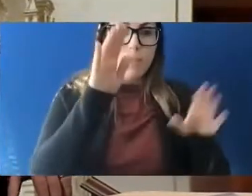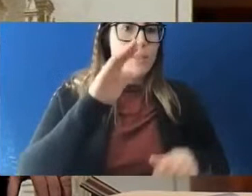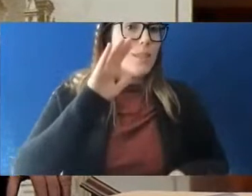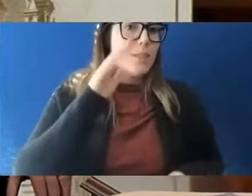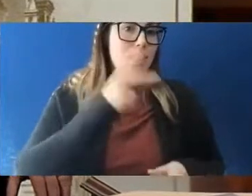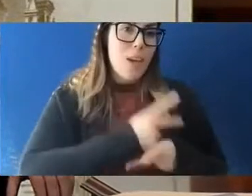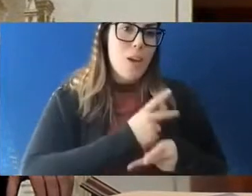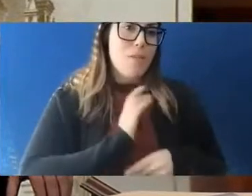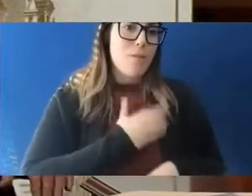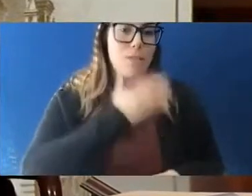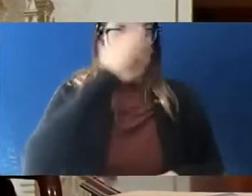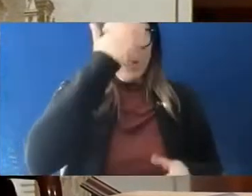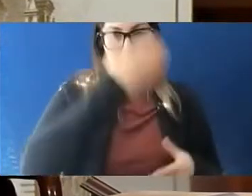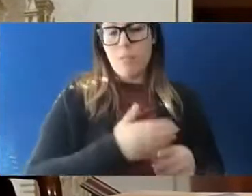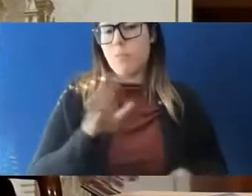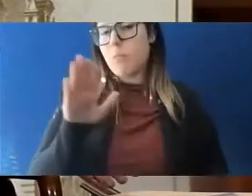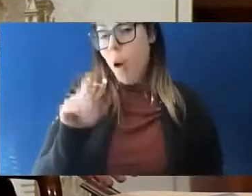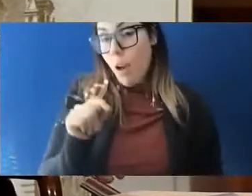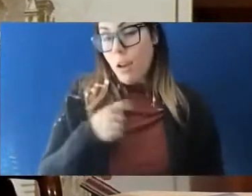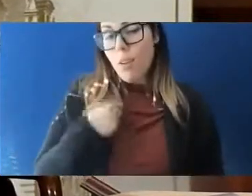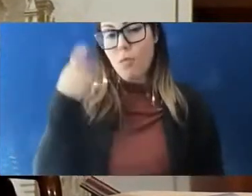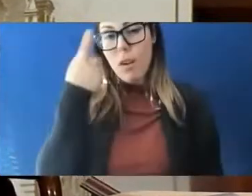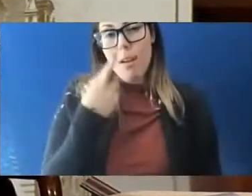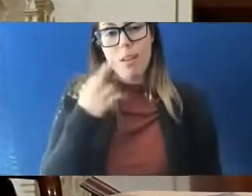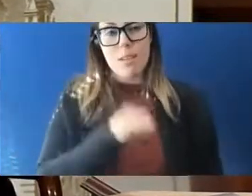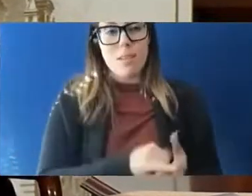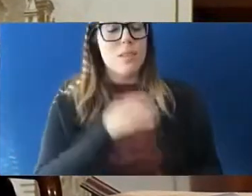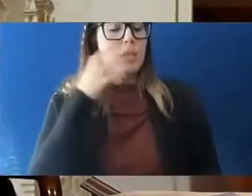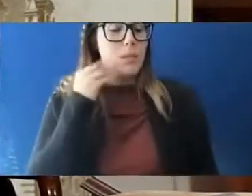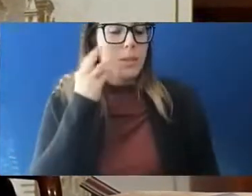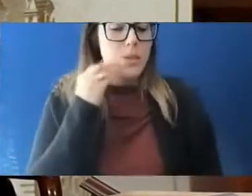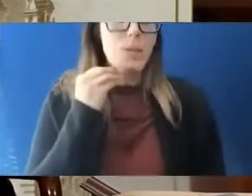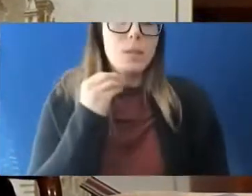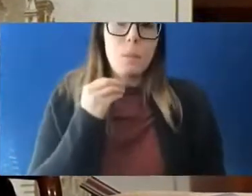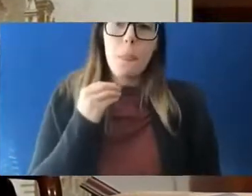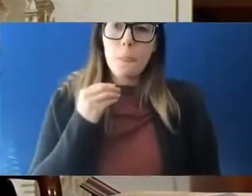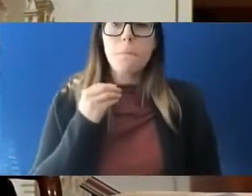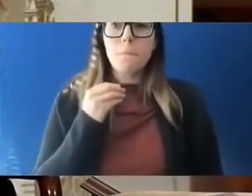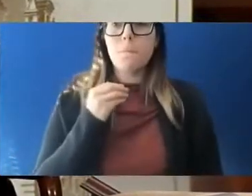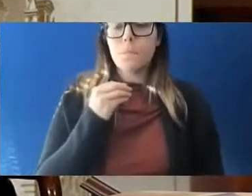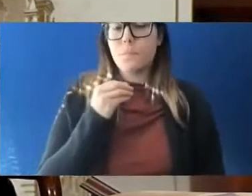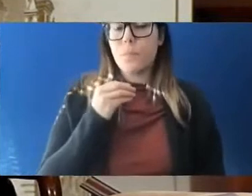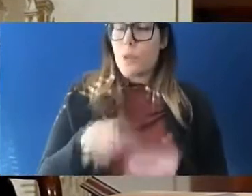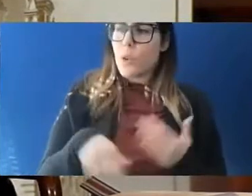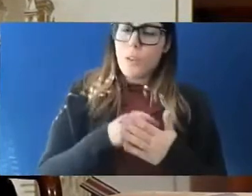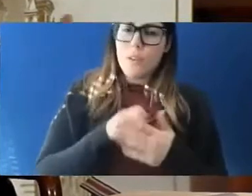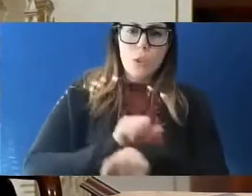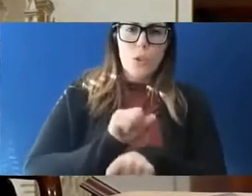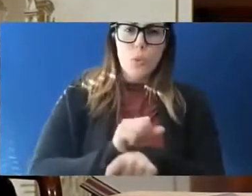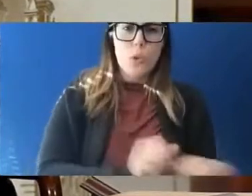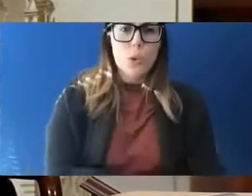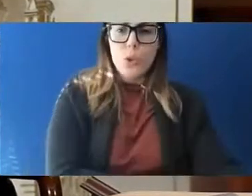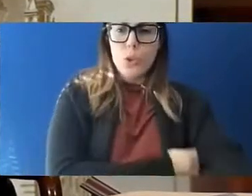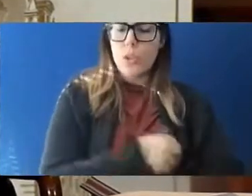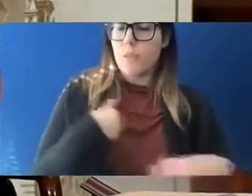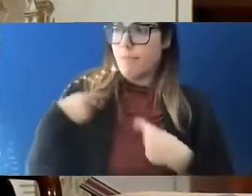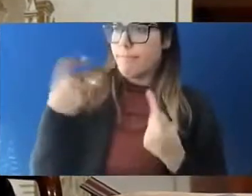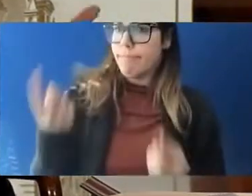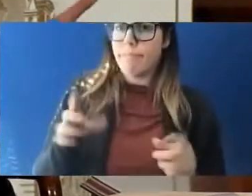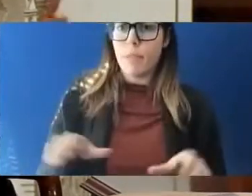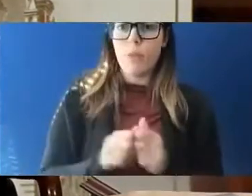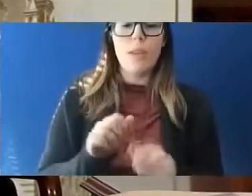our son. But what I realized from that experience and from all the work that I've done in